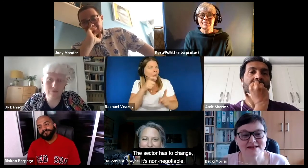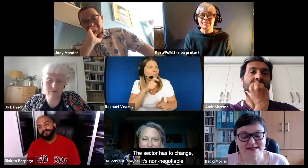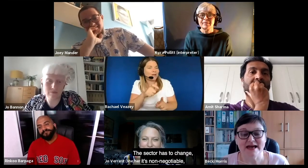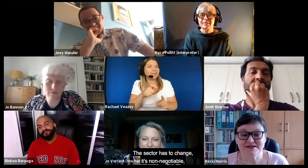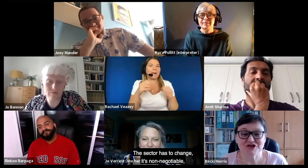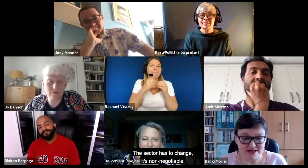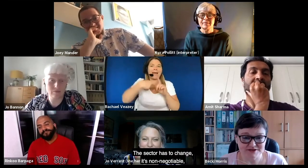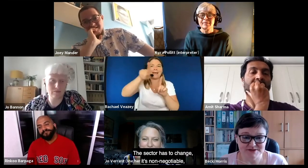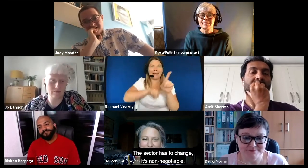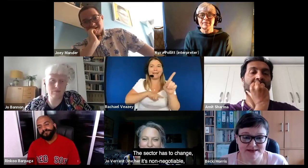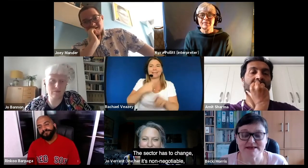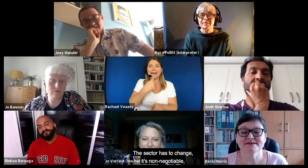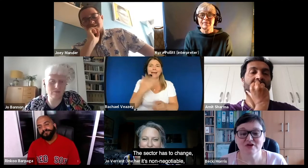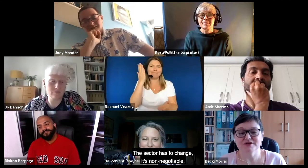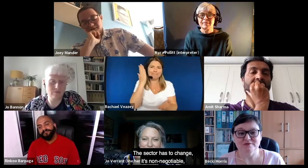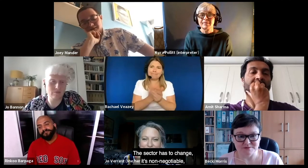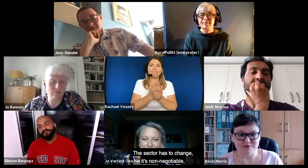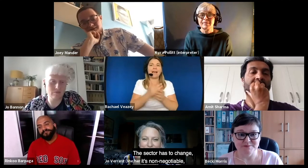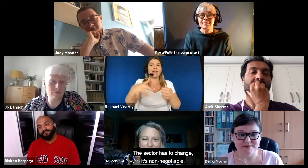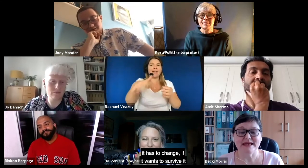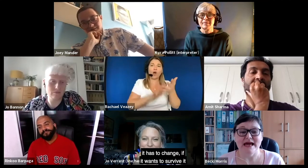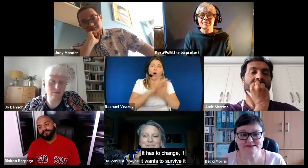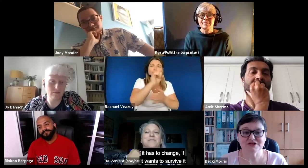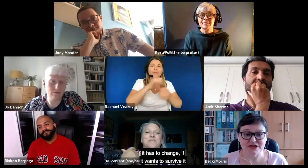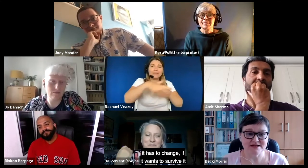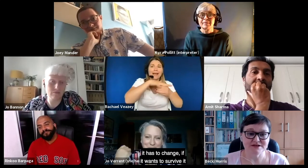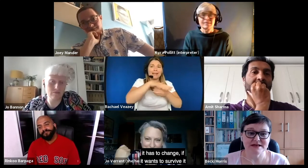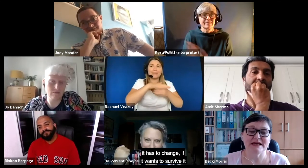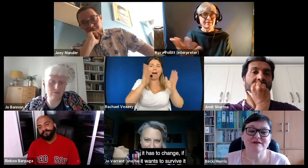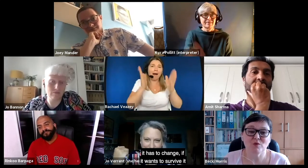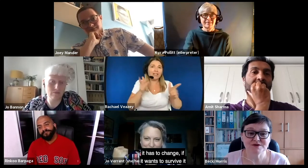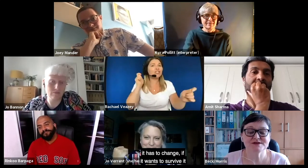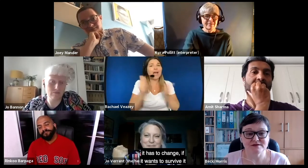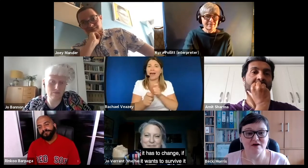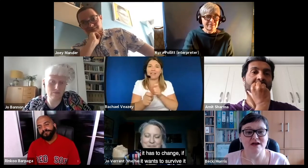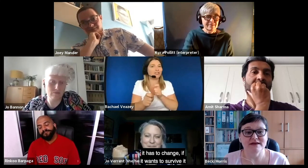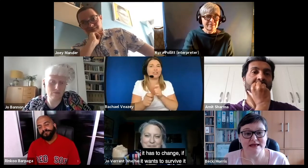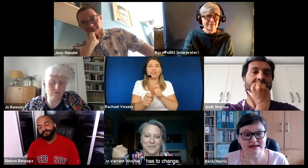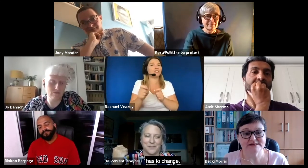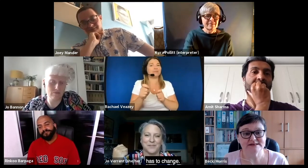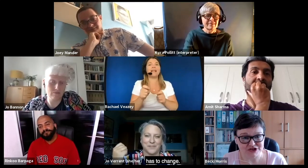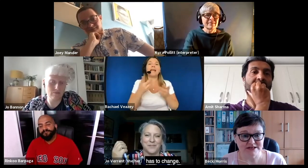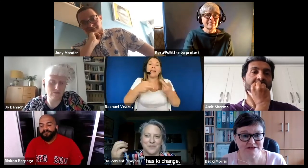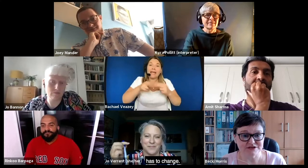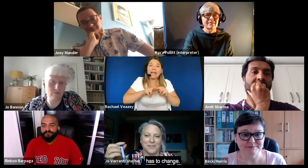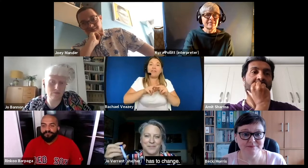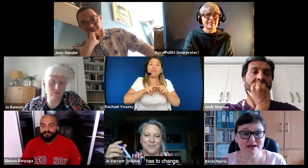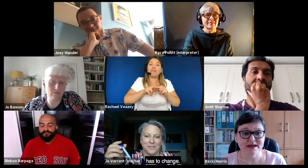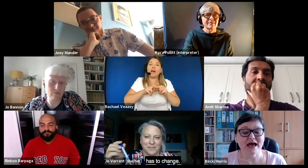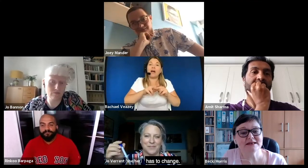The sector has to change. It's non-negotiable. It has to change. If it wants to survive, it has to